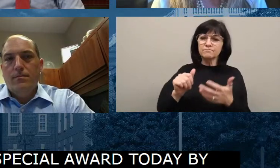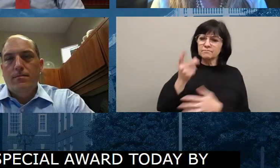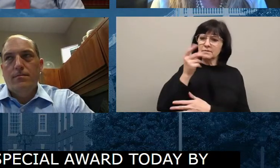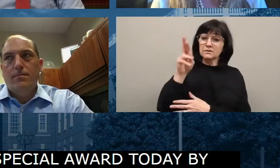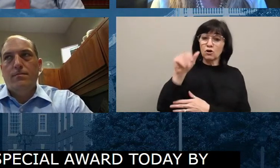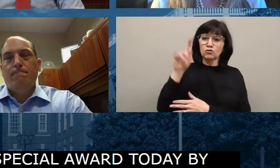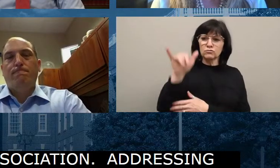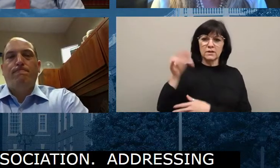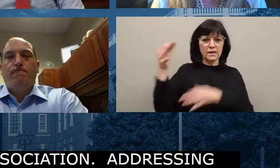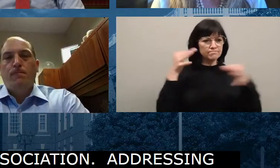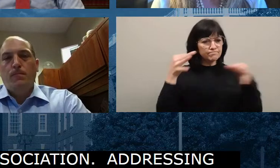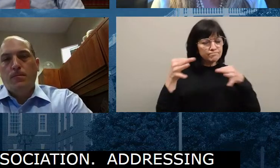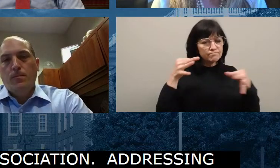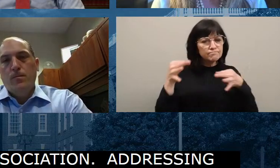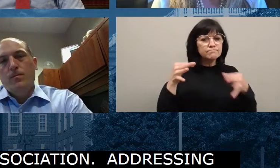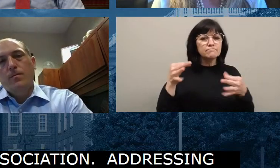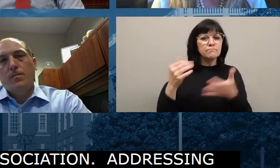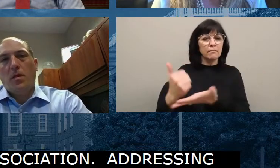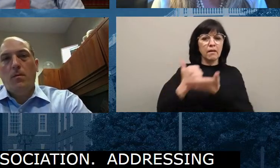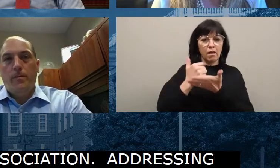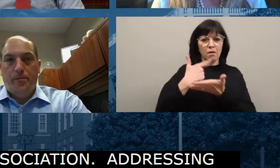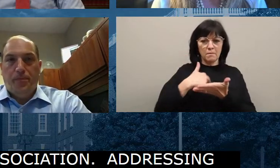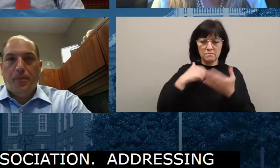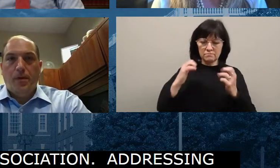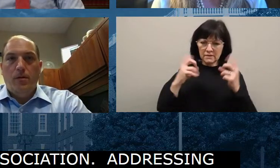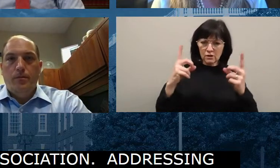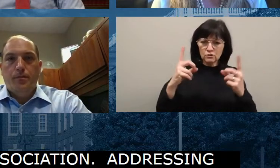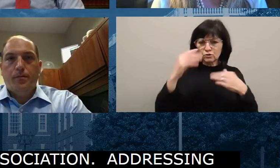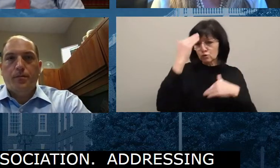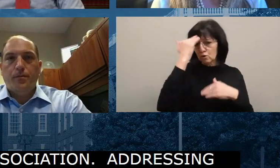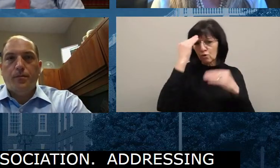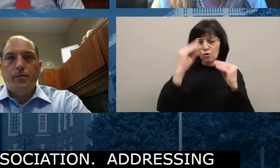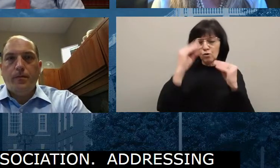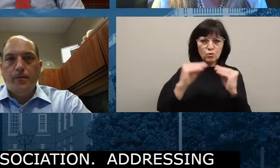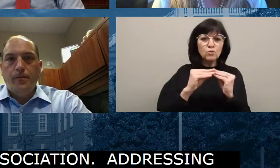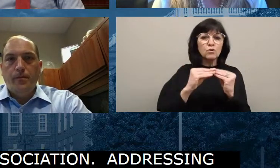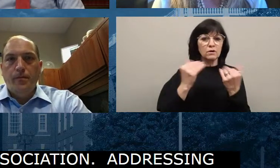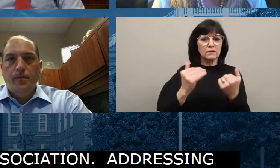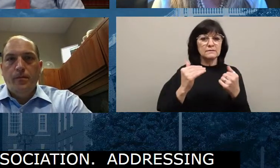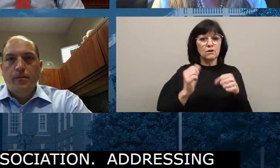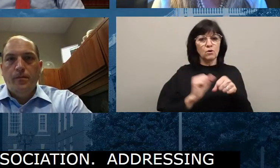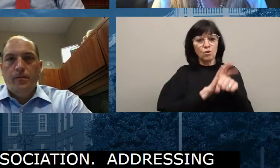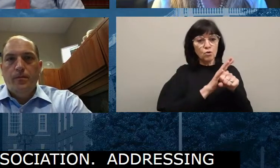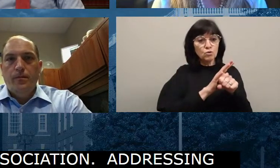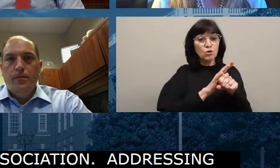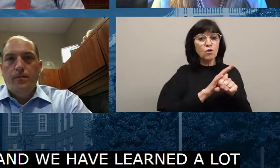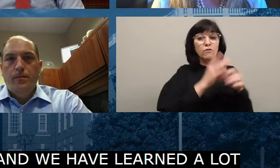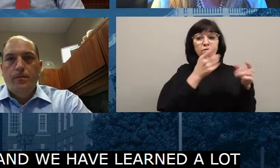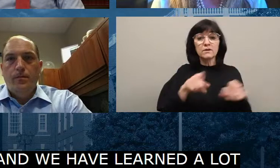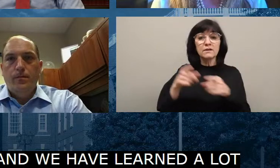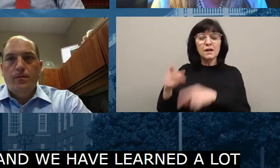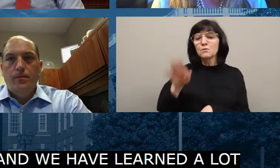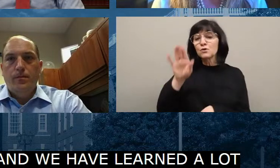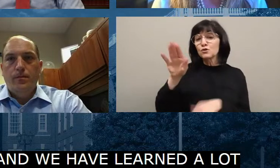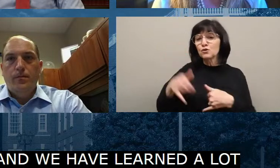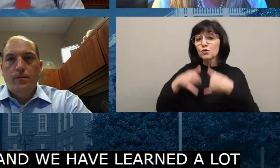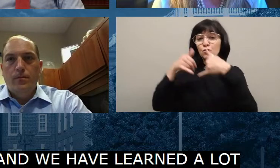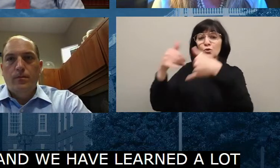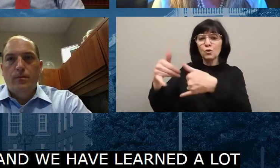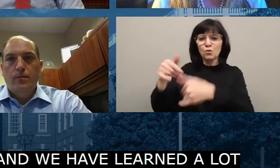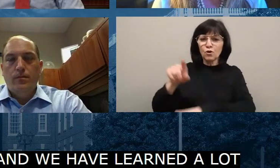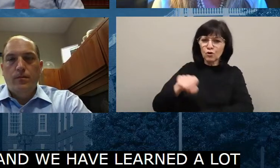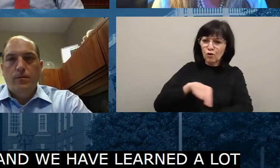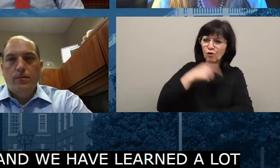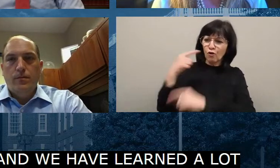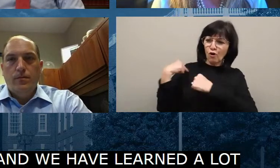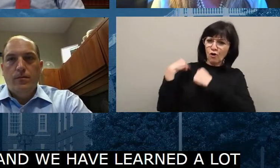the onslaught of COVID-19. We appreciate your award was for being the longest serving